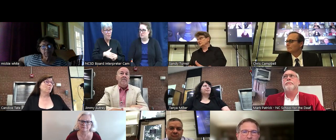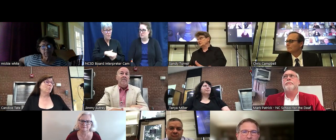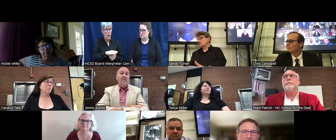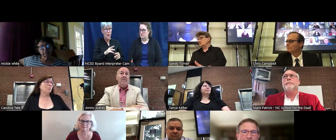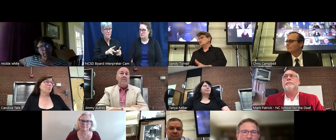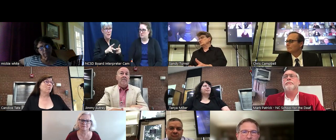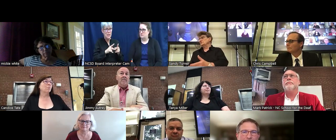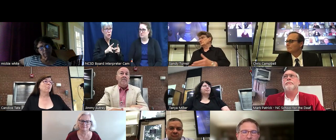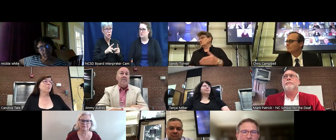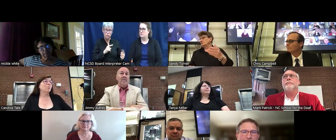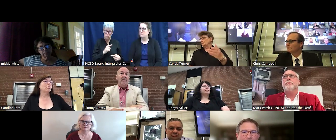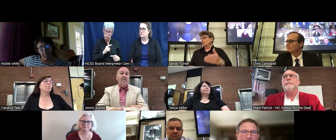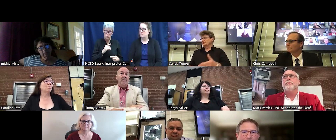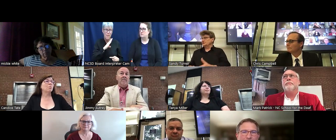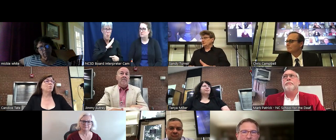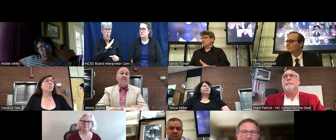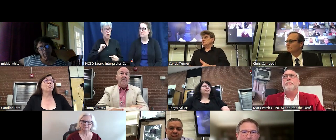of trustees